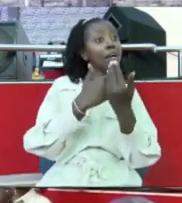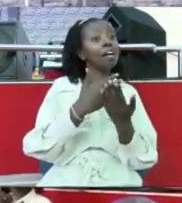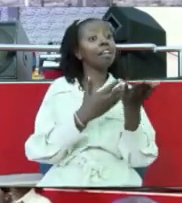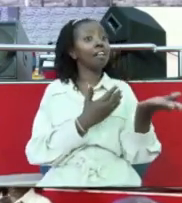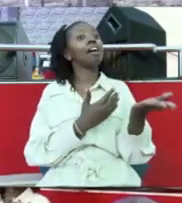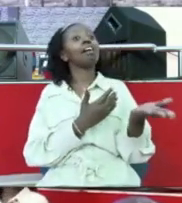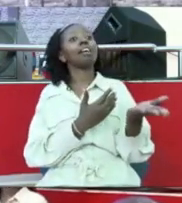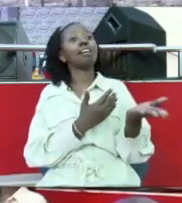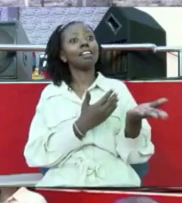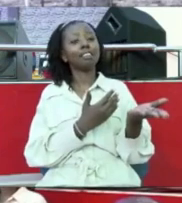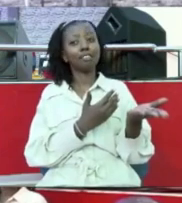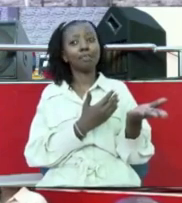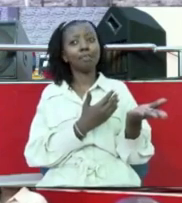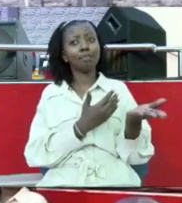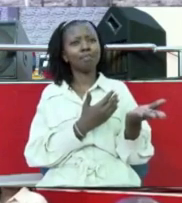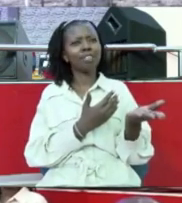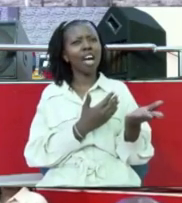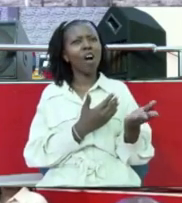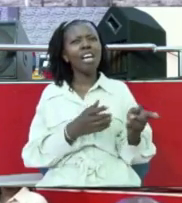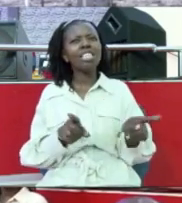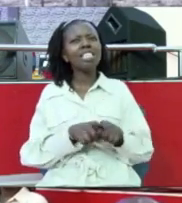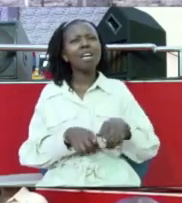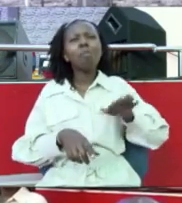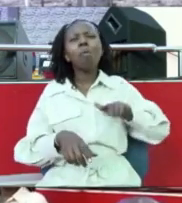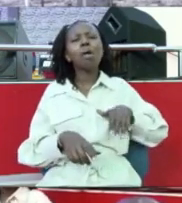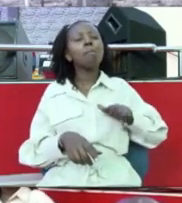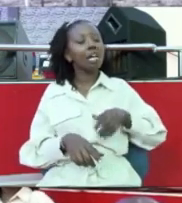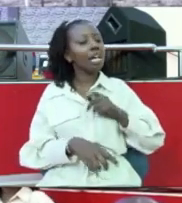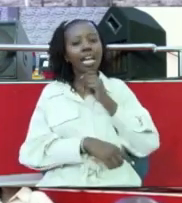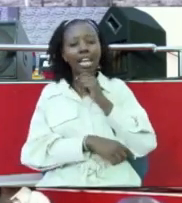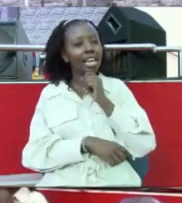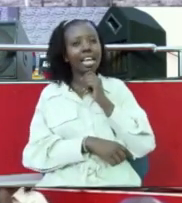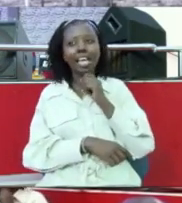kuwa na mkate pale kwenye begi. Kwanza wa mama, especially ladies.